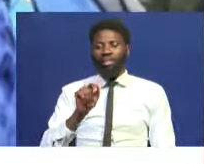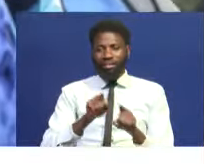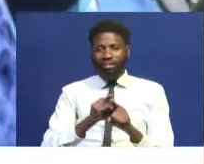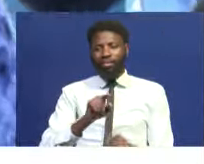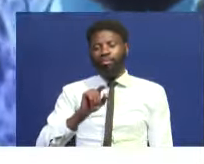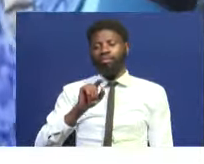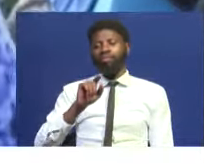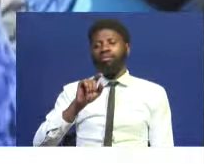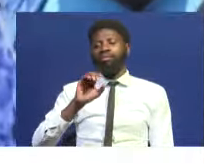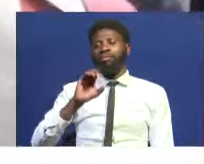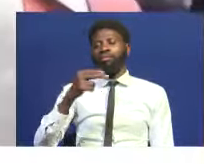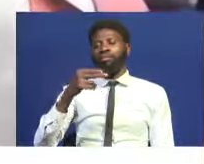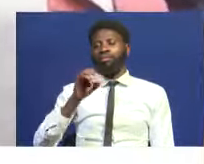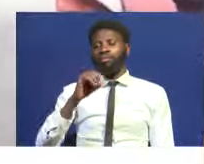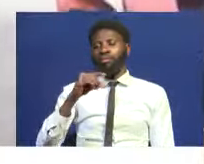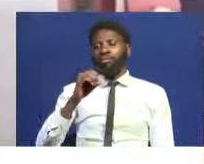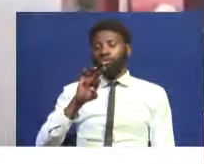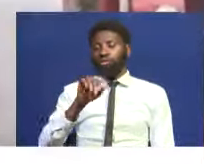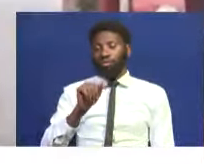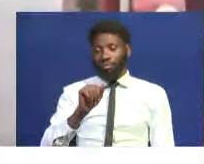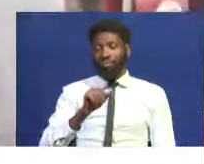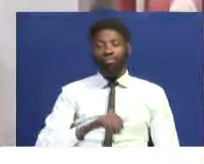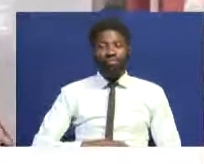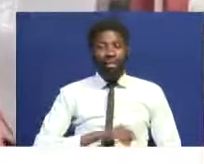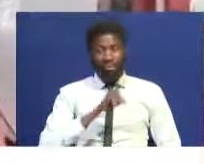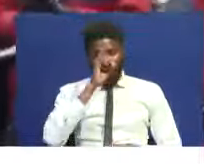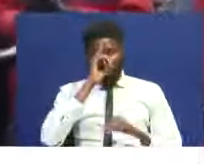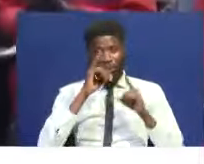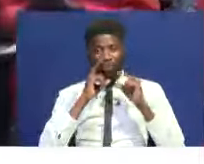into the cause of the accident have commenced.